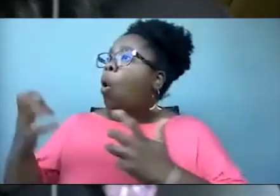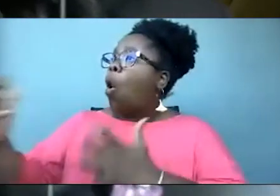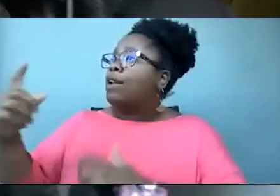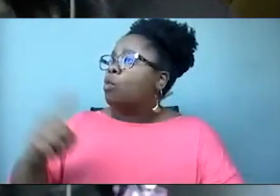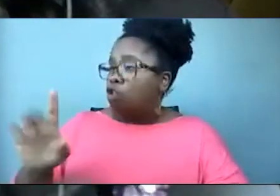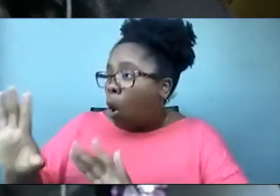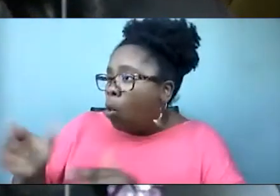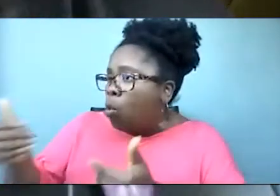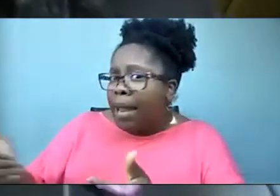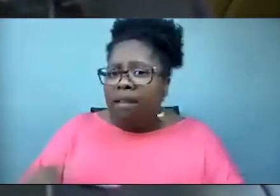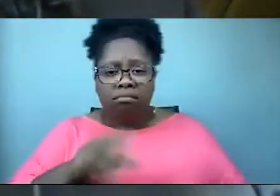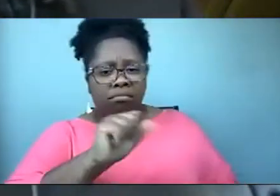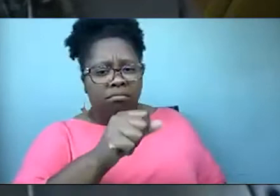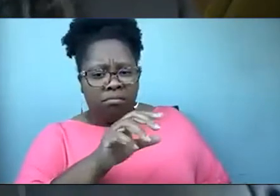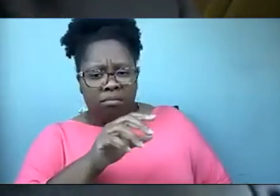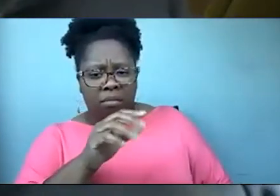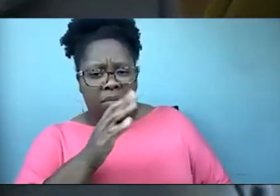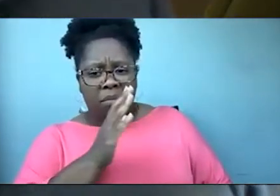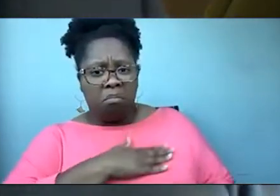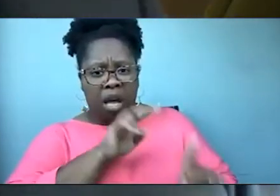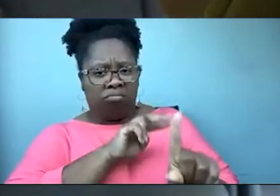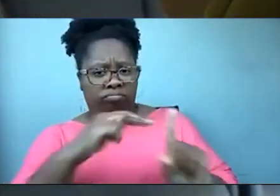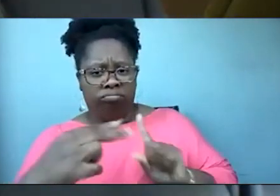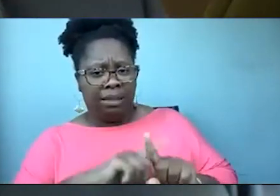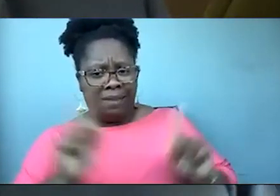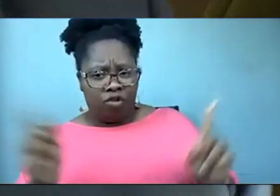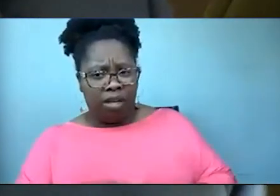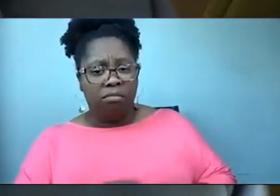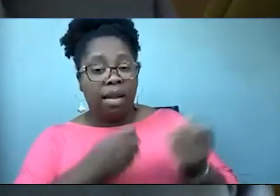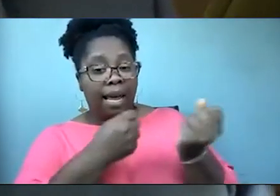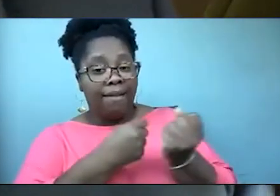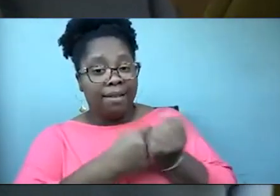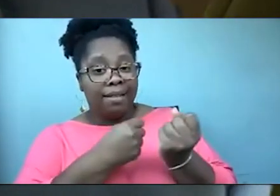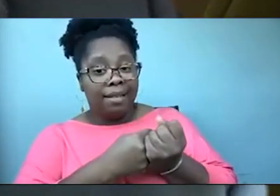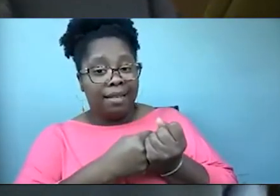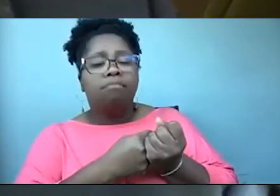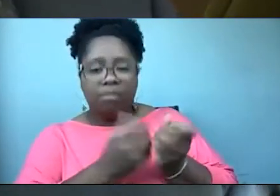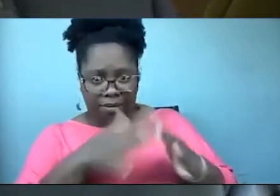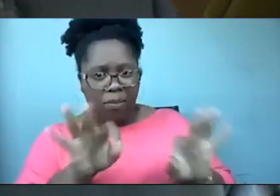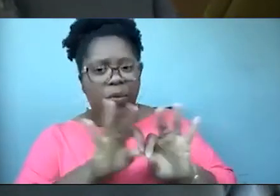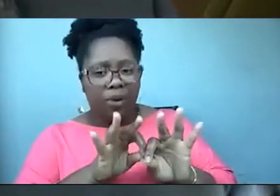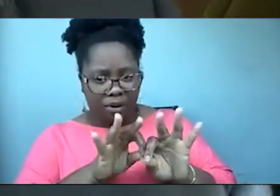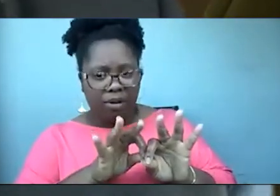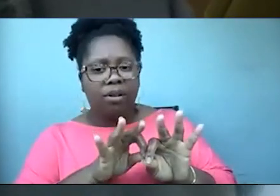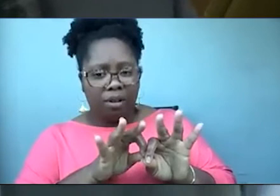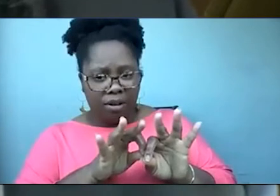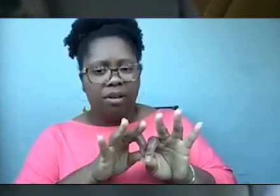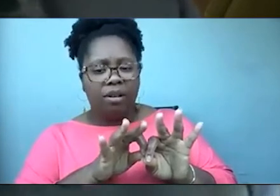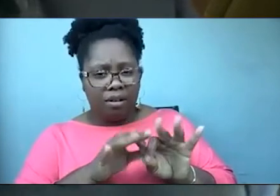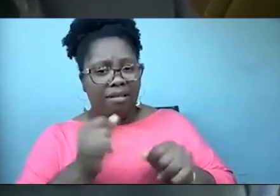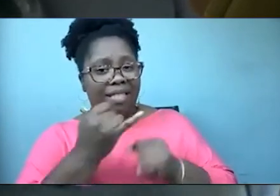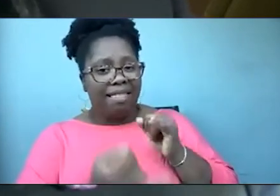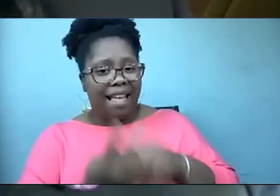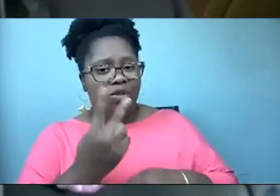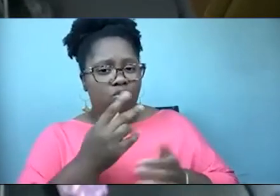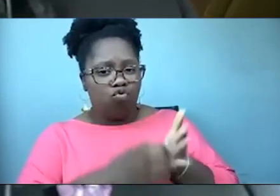is indeed important. In the last 2 chapters of A Terrible Thing to Waste, I devoted to community advocacy and things that